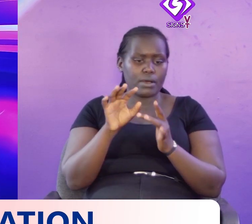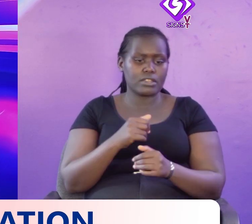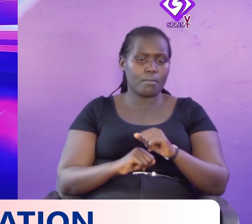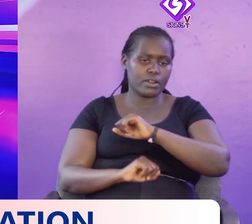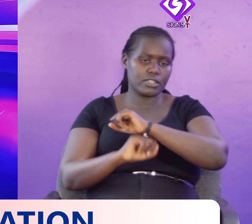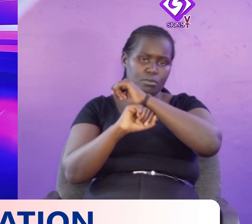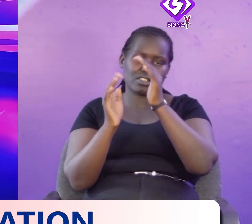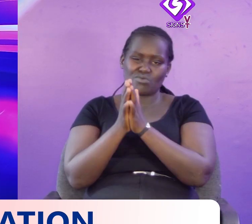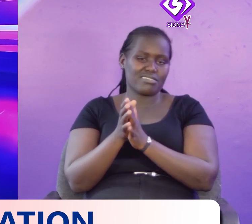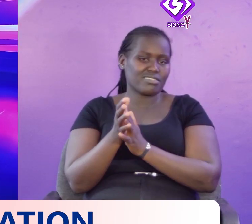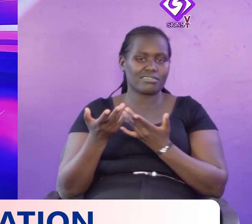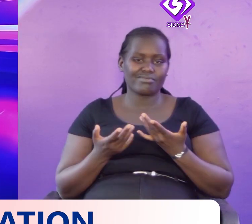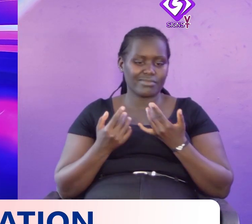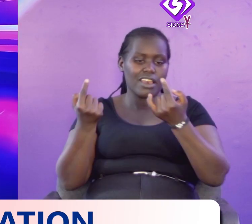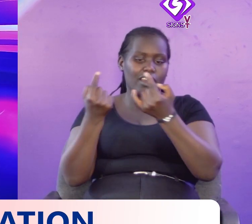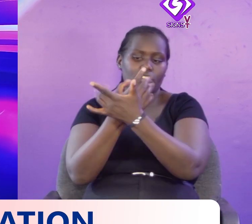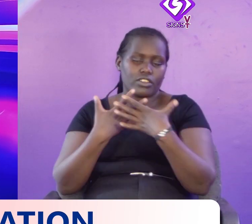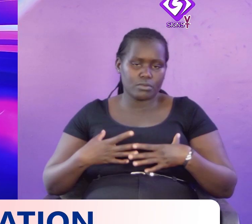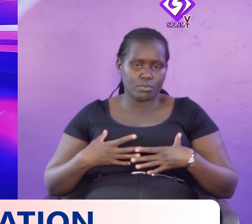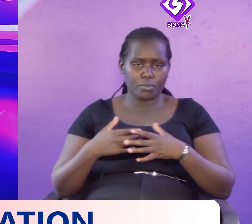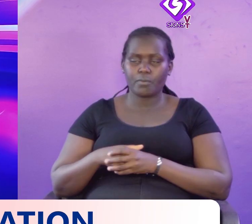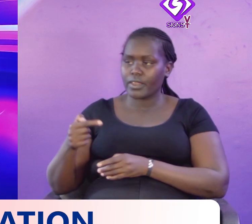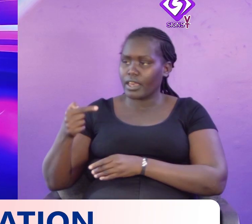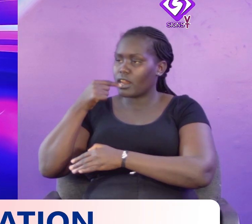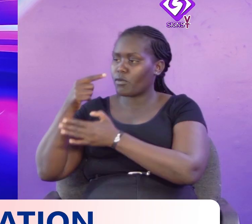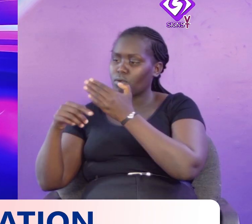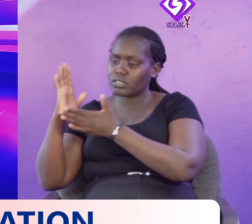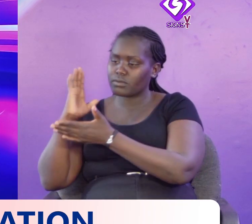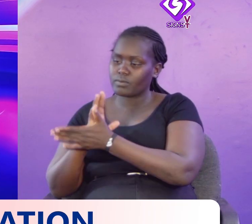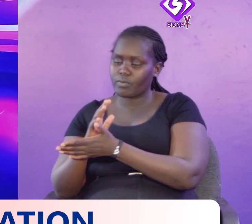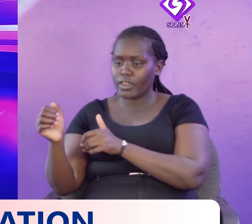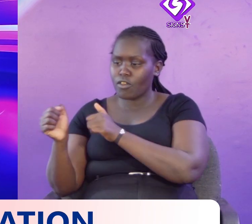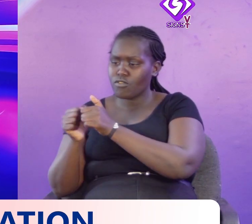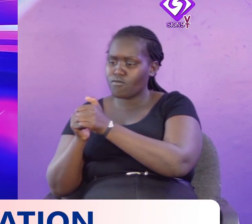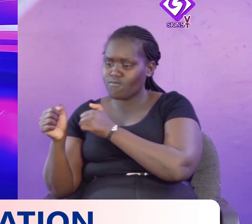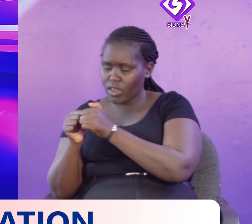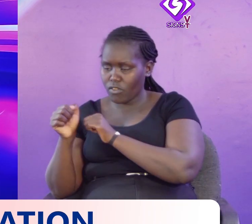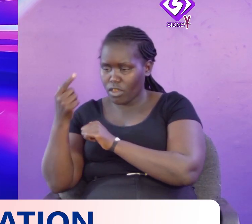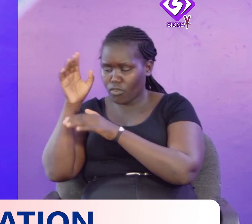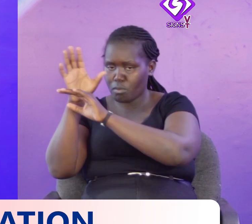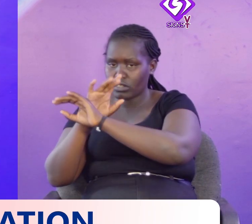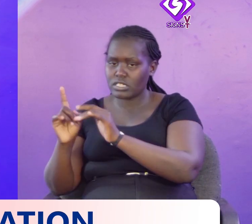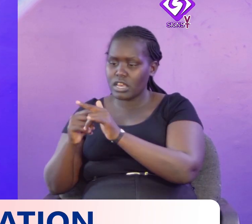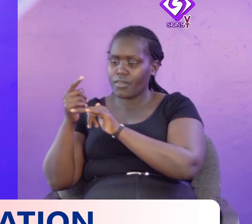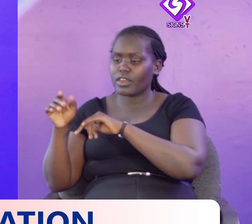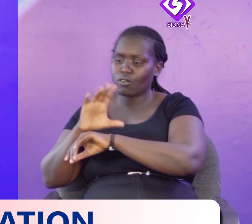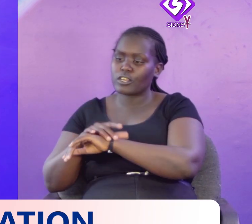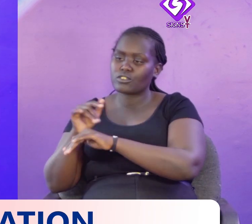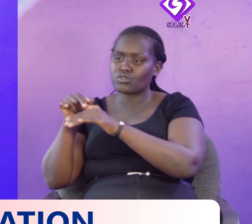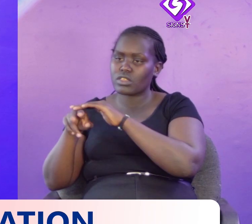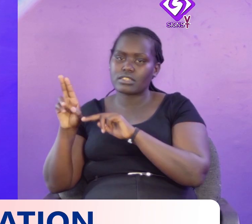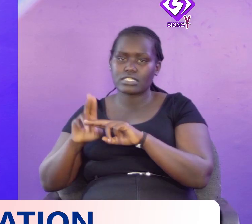manyangau. I'm told there are realities. You fight for presidency until you get into that seat. Then you